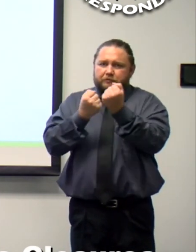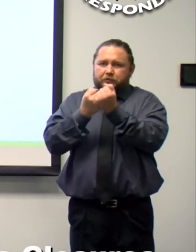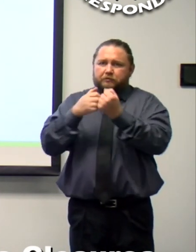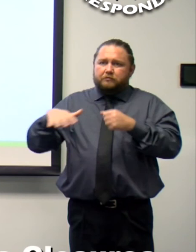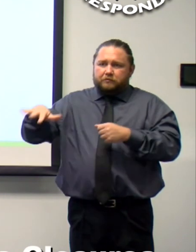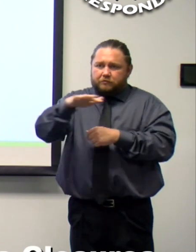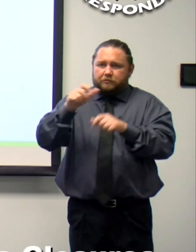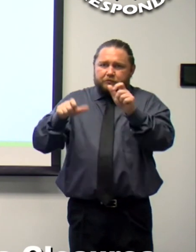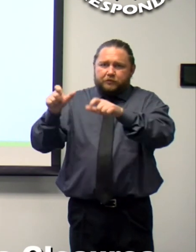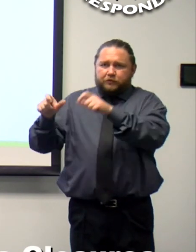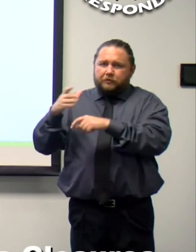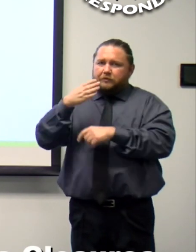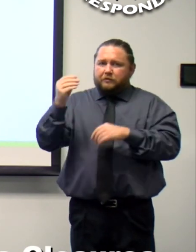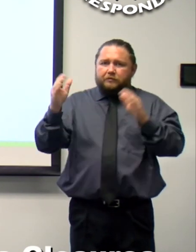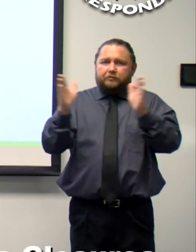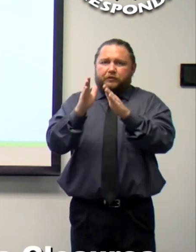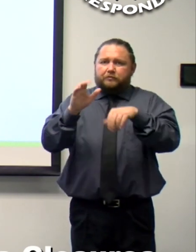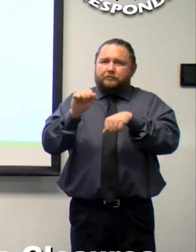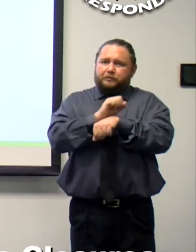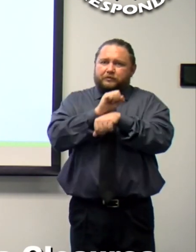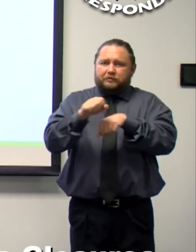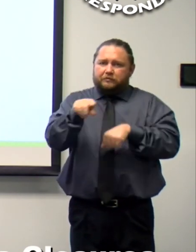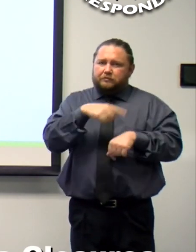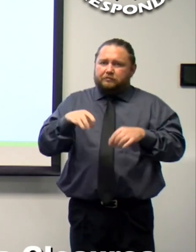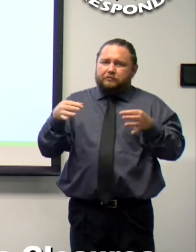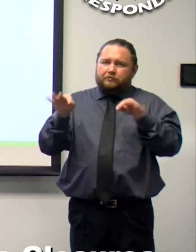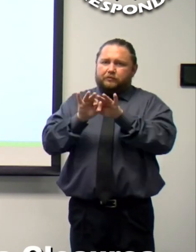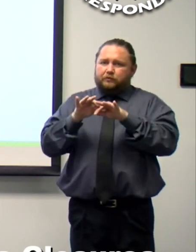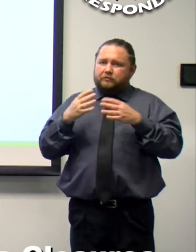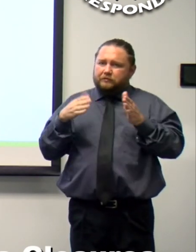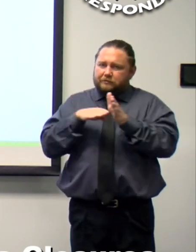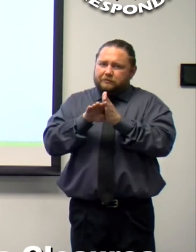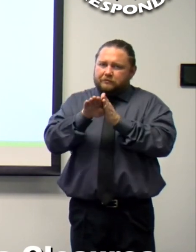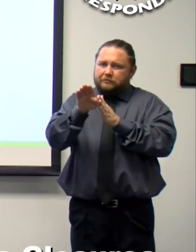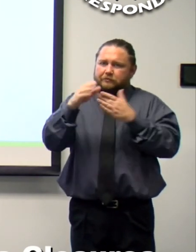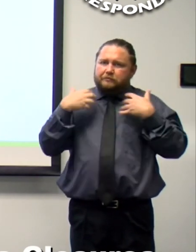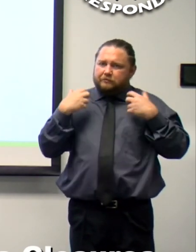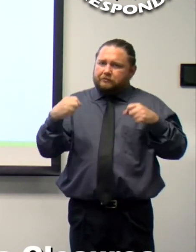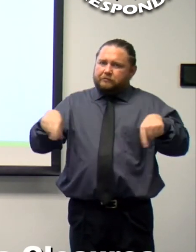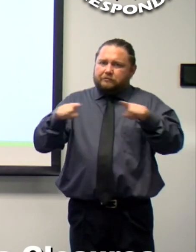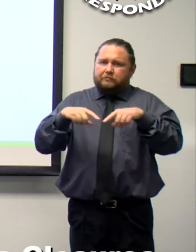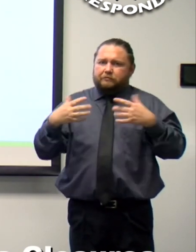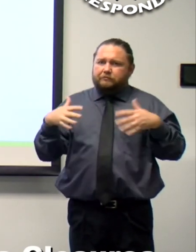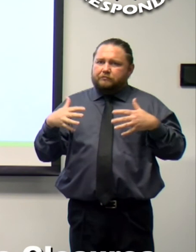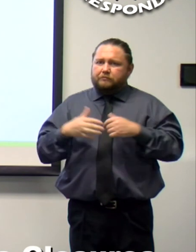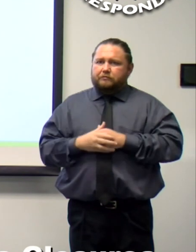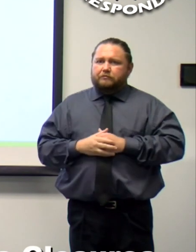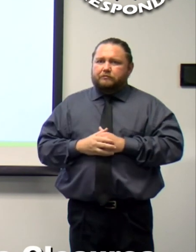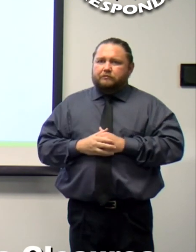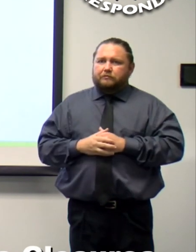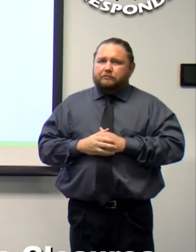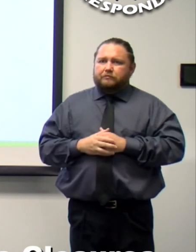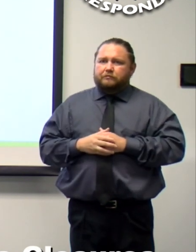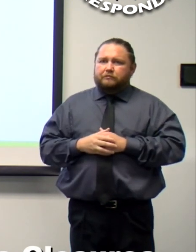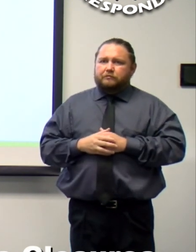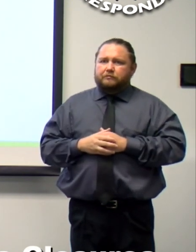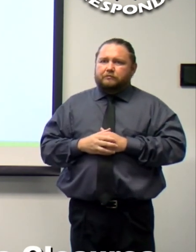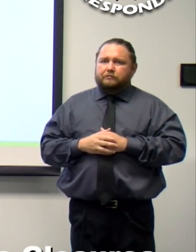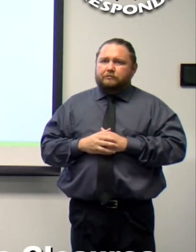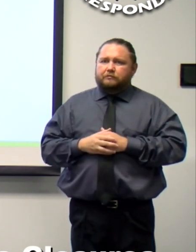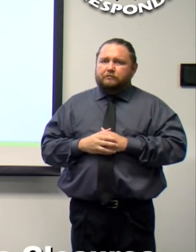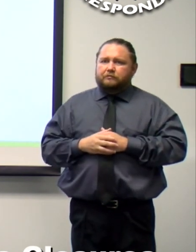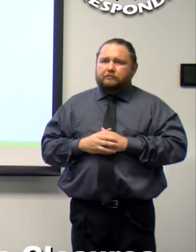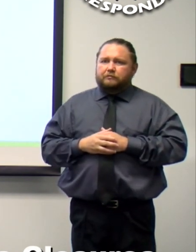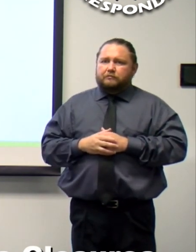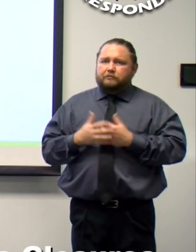recover after the shutdown. Now, it's been very good to be with you again. We are giving a weekly update. I